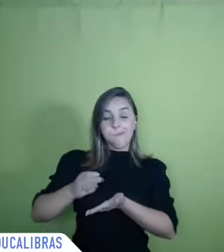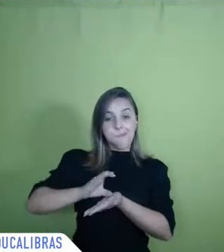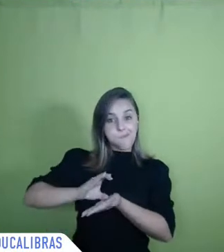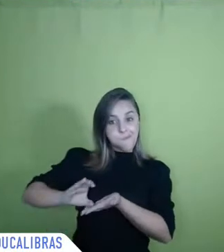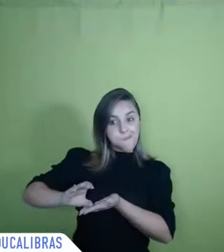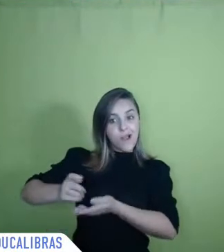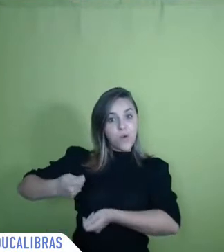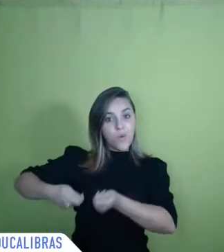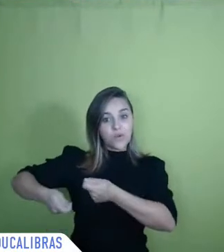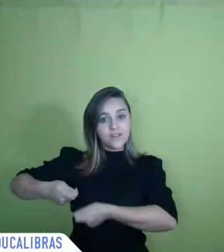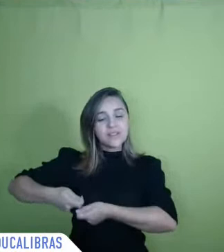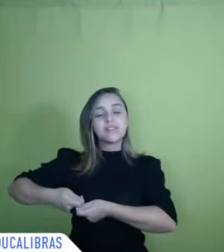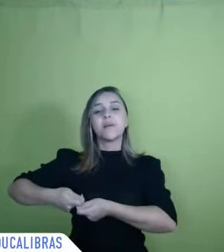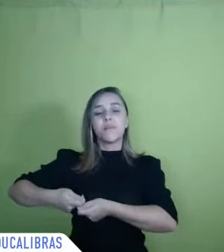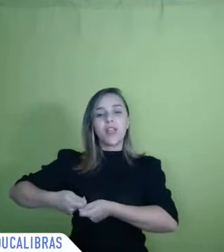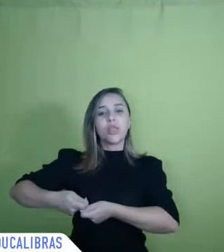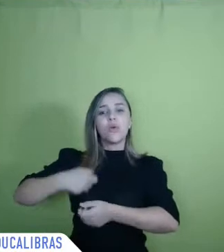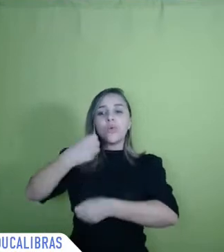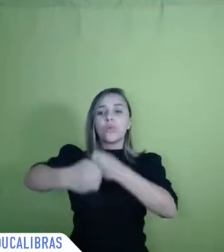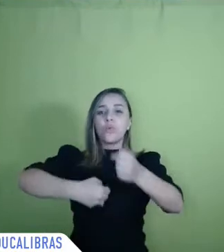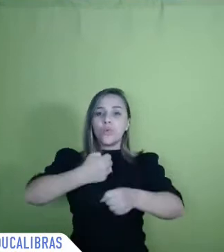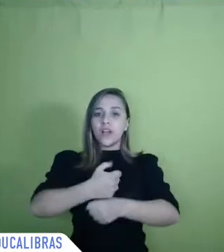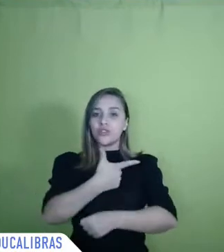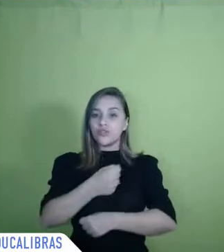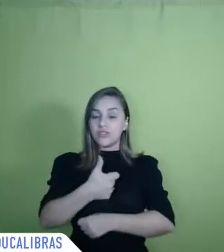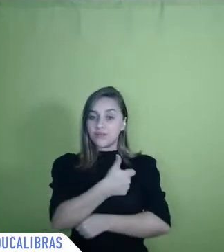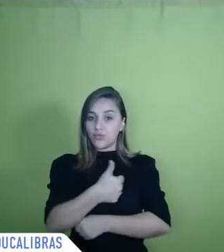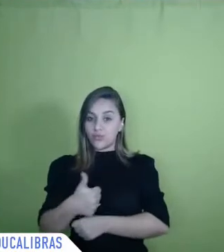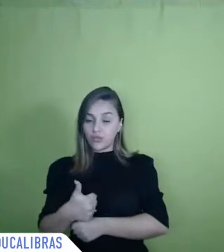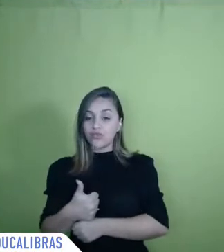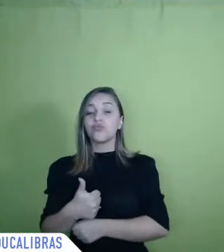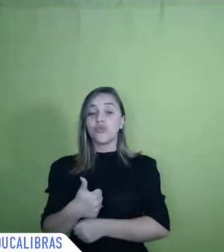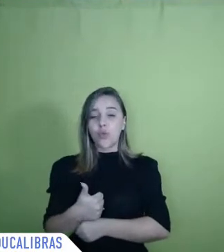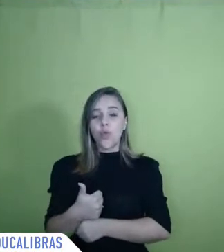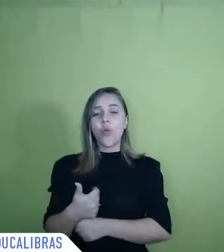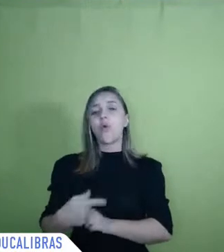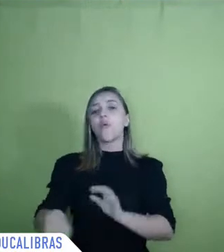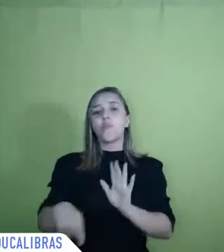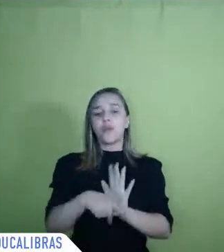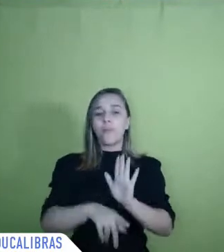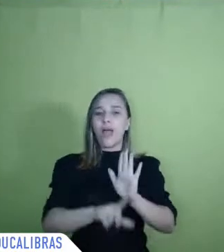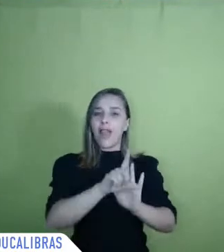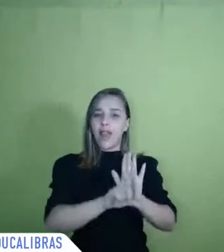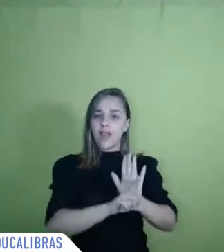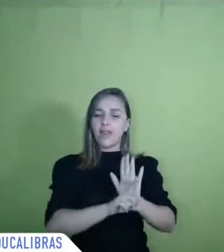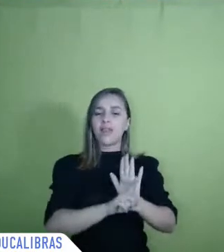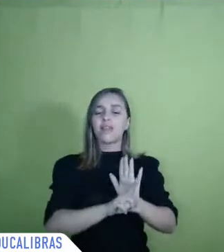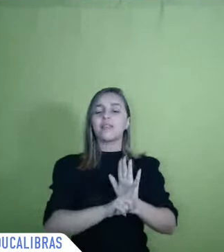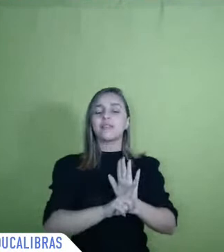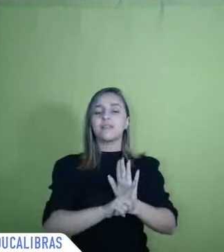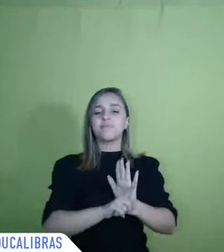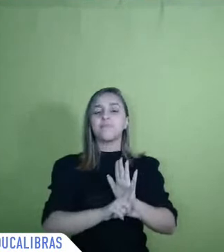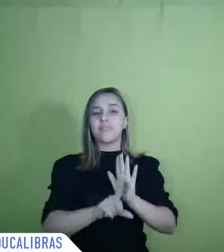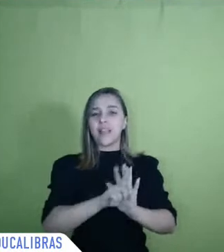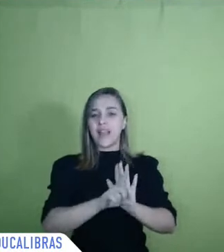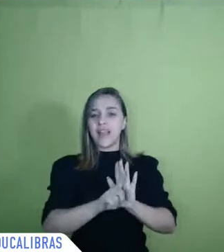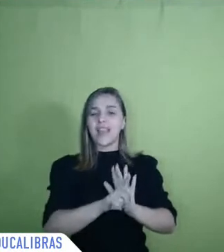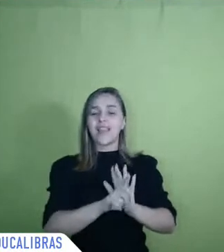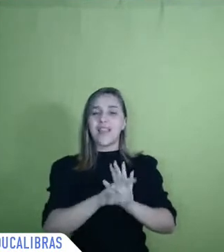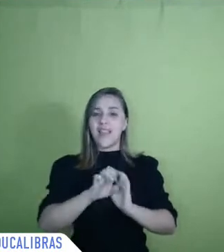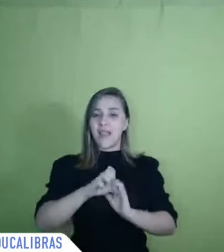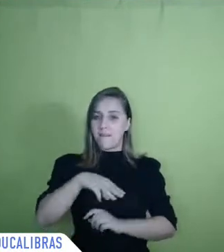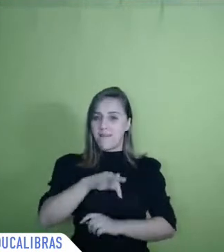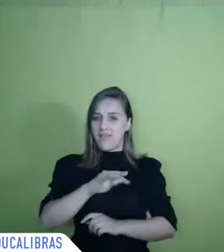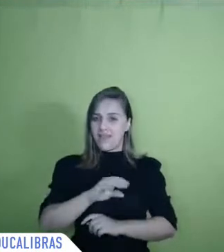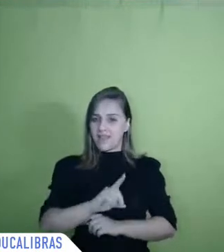a killer. That will kill everybody. If for the budget in 2021 we comply